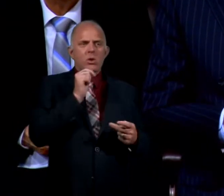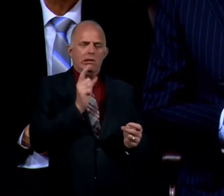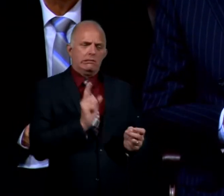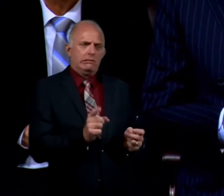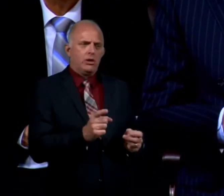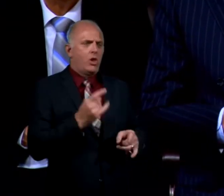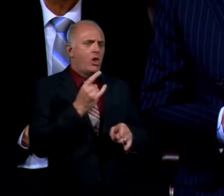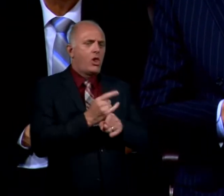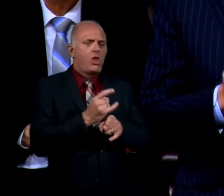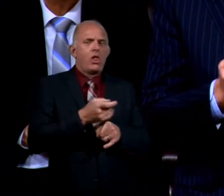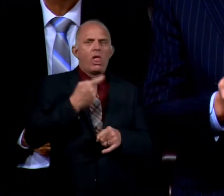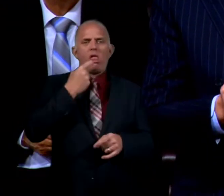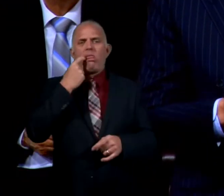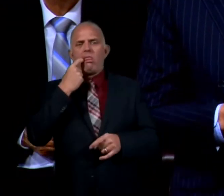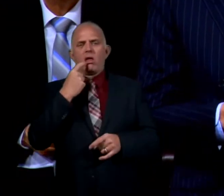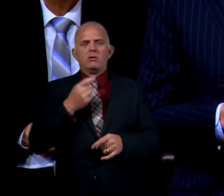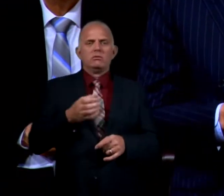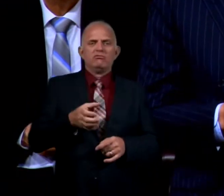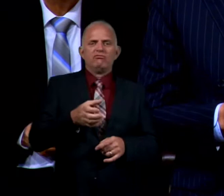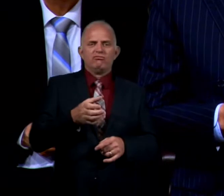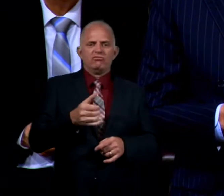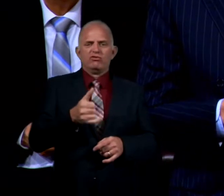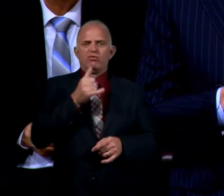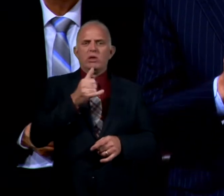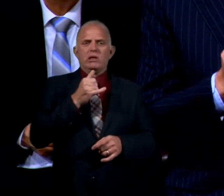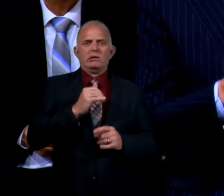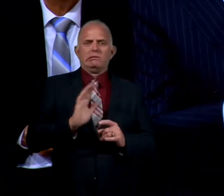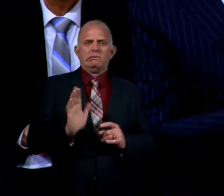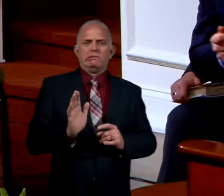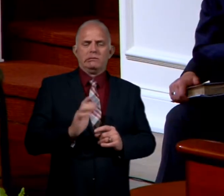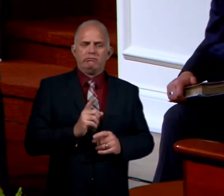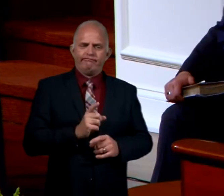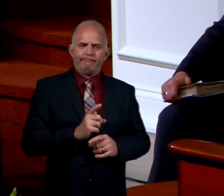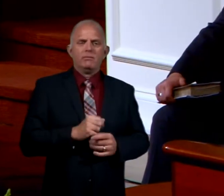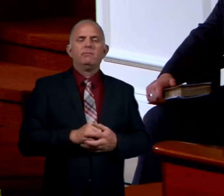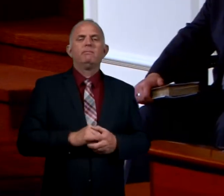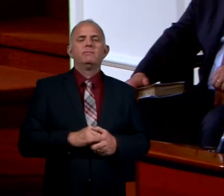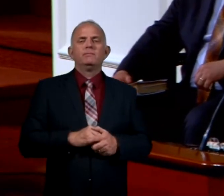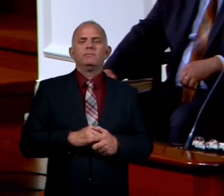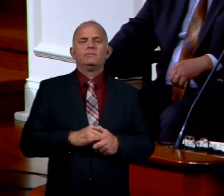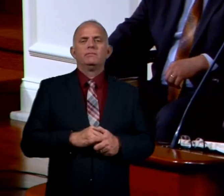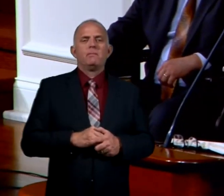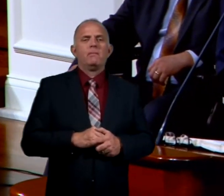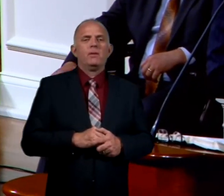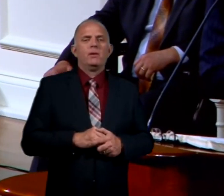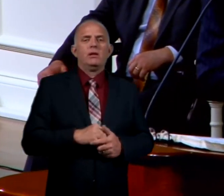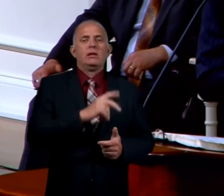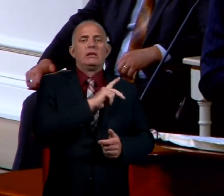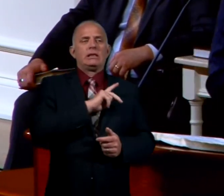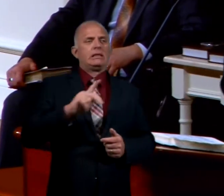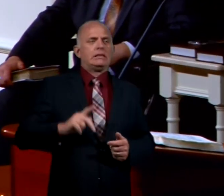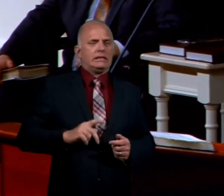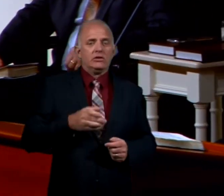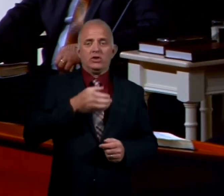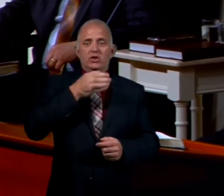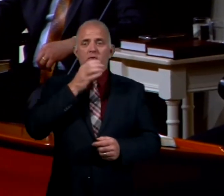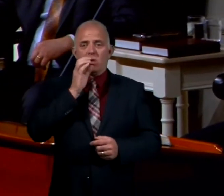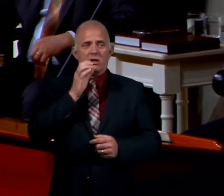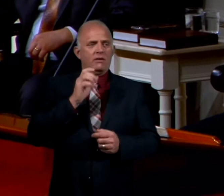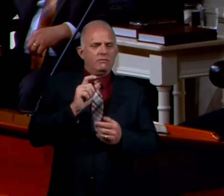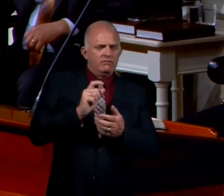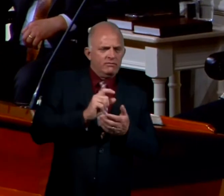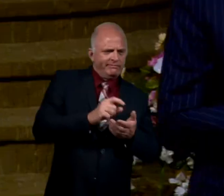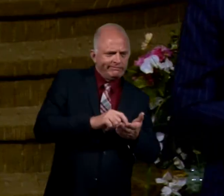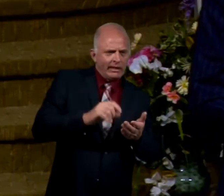alcoholic. Don't drink. He said, it is not for princes to drink alcohol. He said, if you're ever going